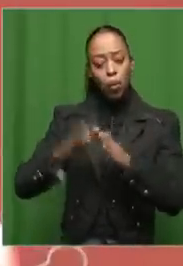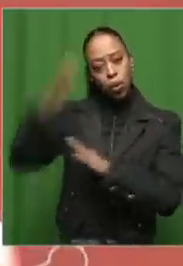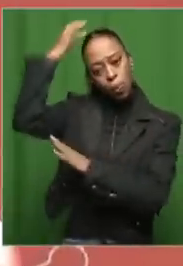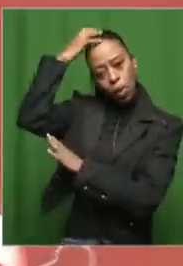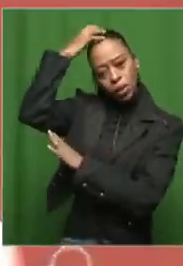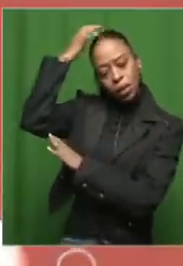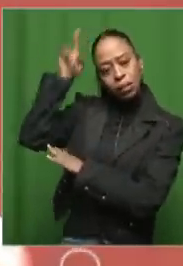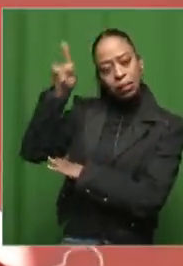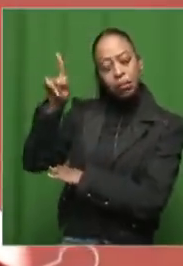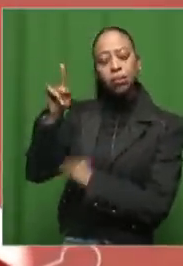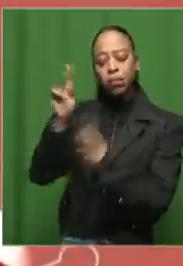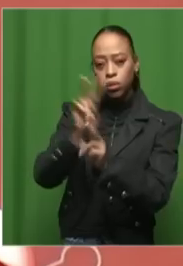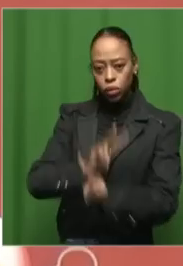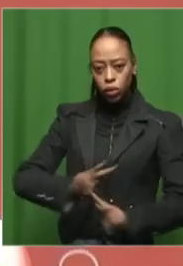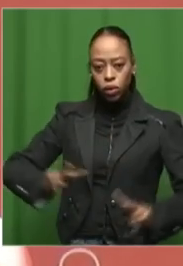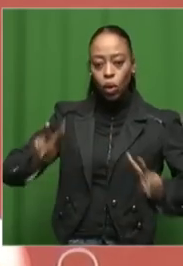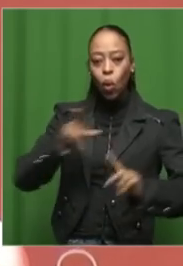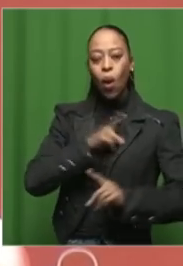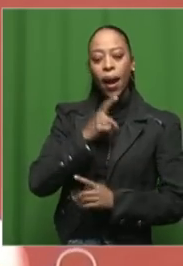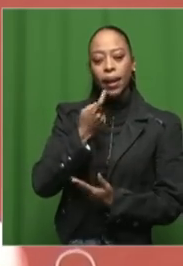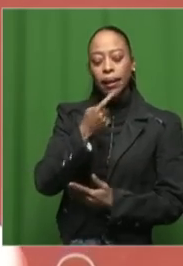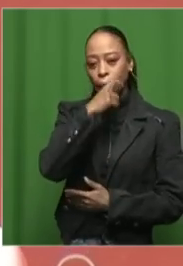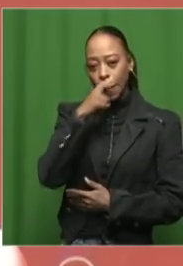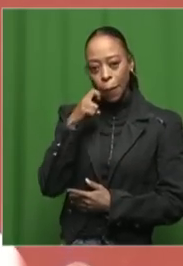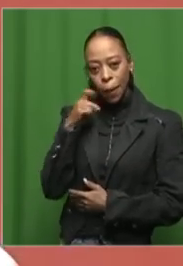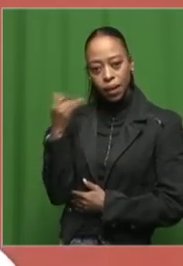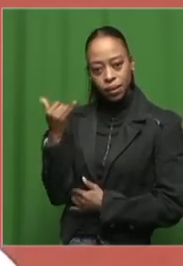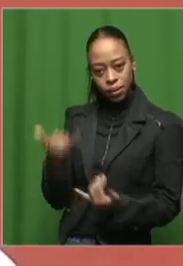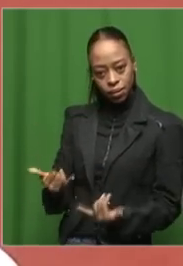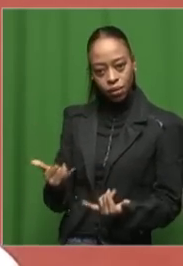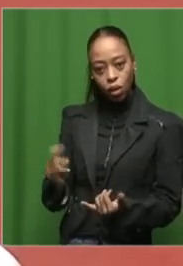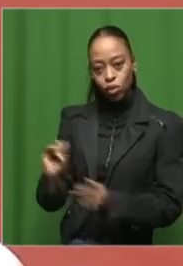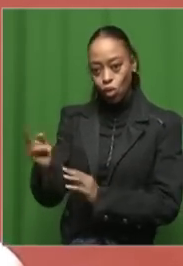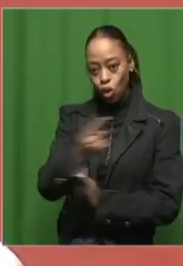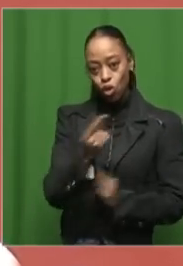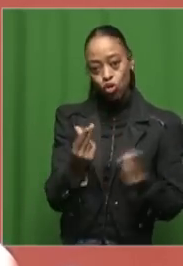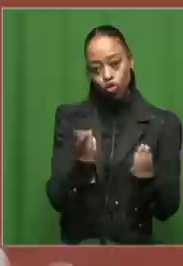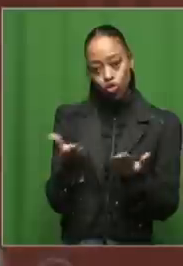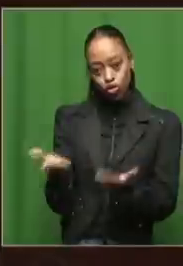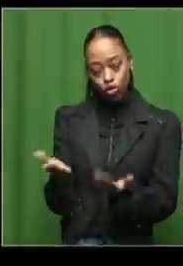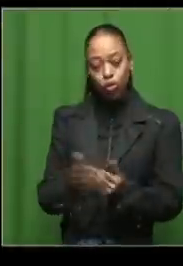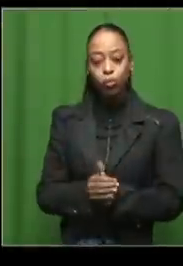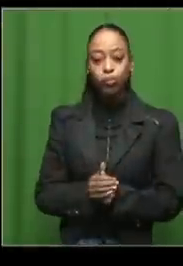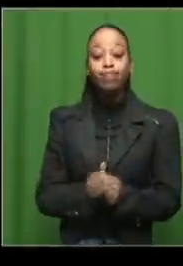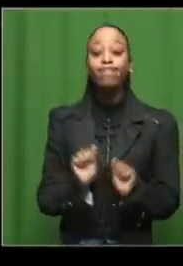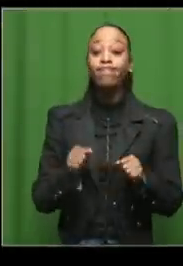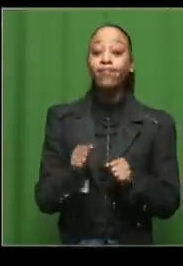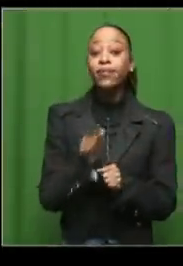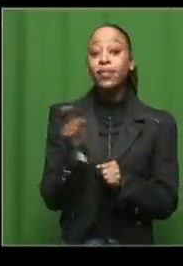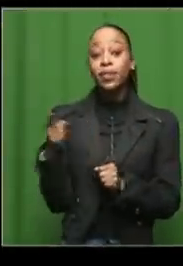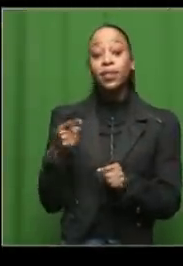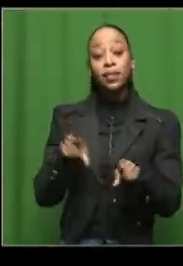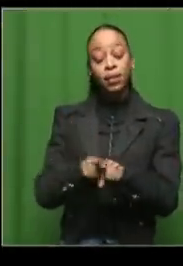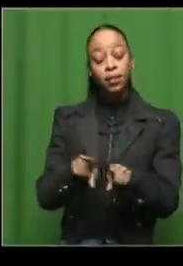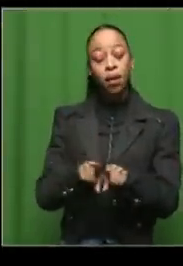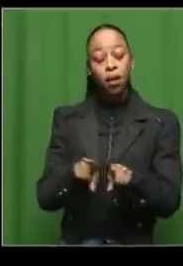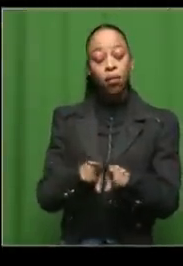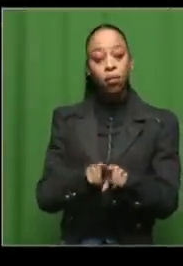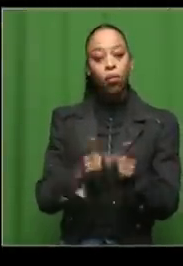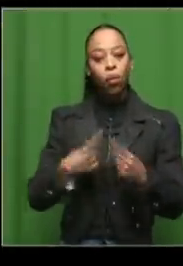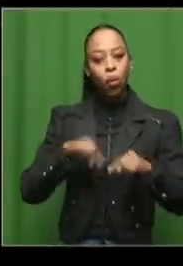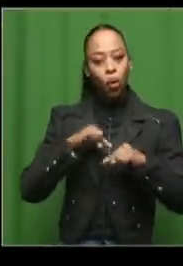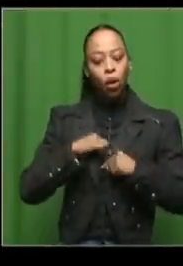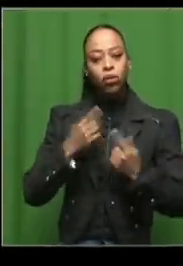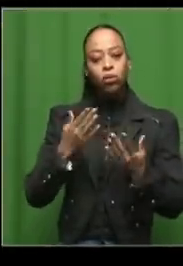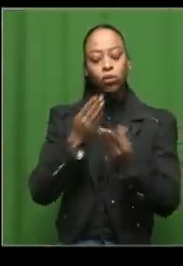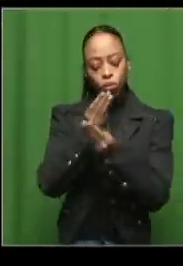community, a peaceful and blessed Ramadan. I know everybody is doing that, so that's going to that certainly is one we would like to also pass